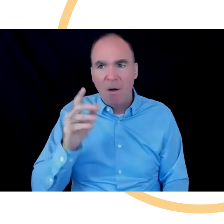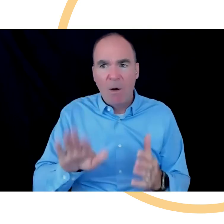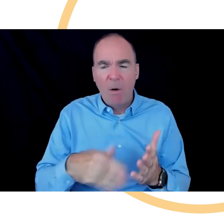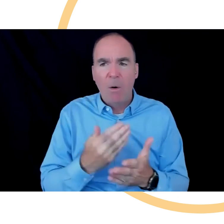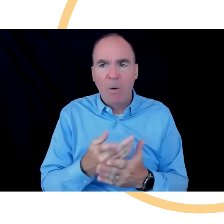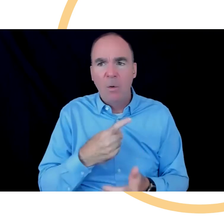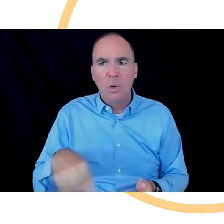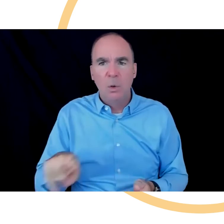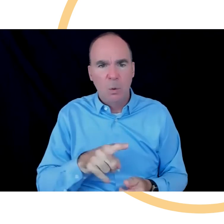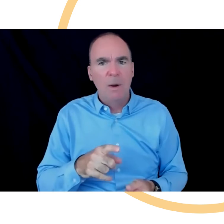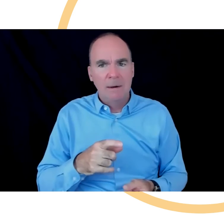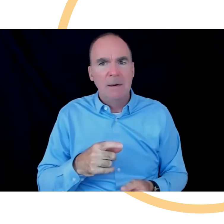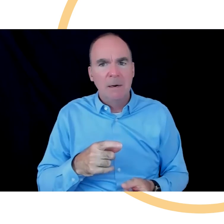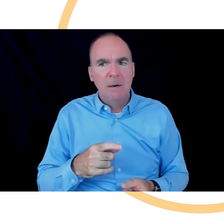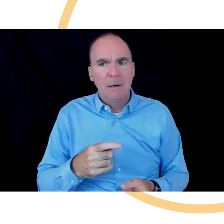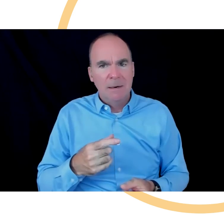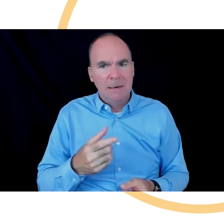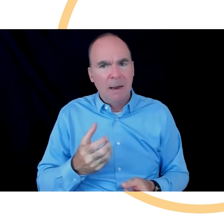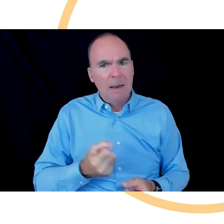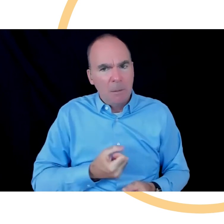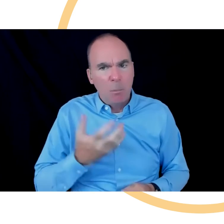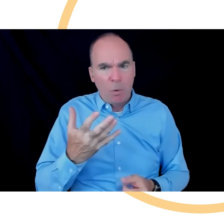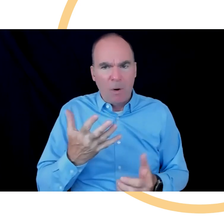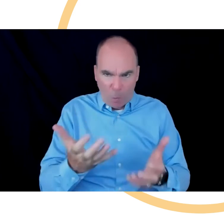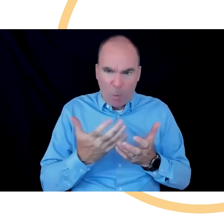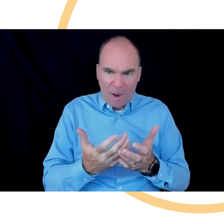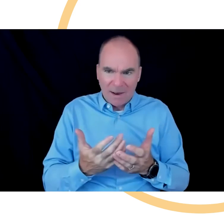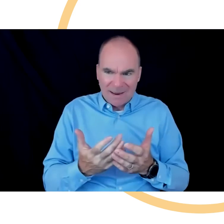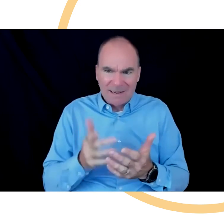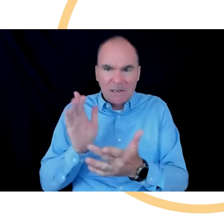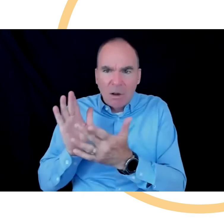have expressed a desire to connect with each other and